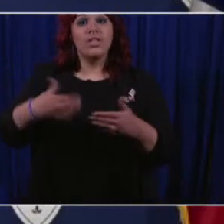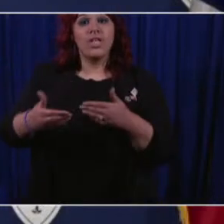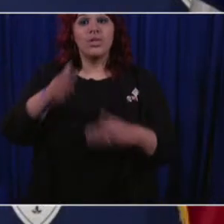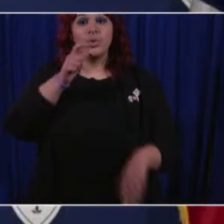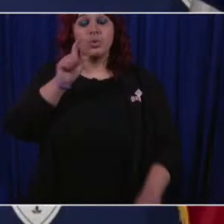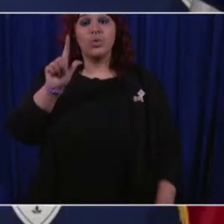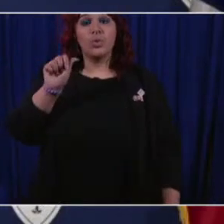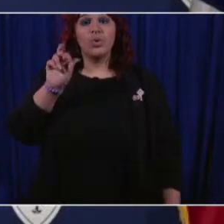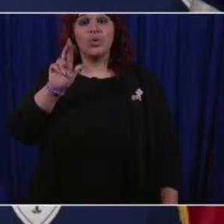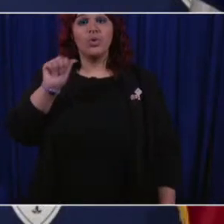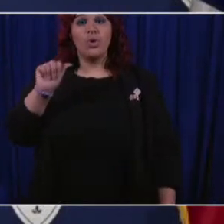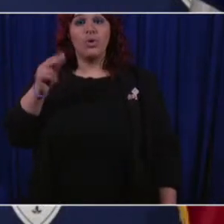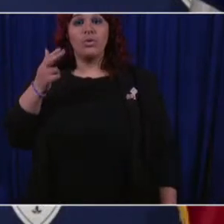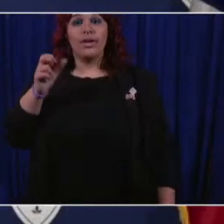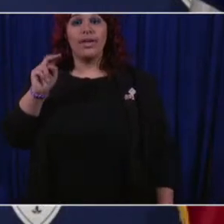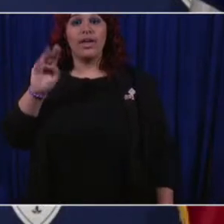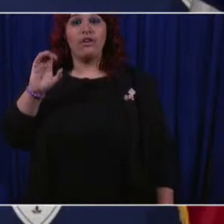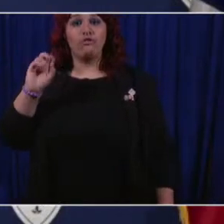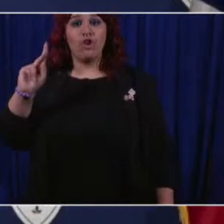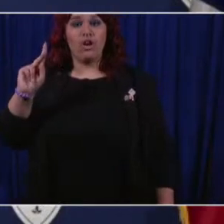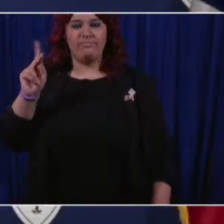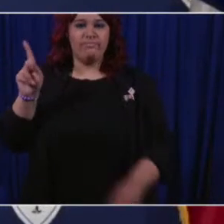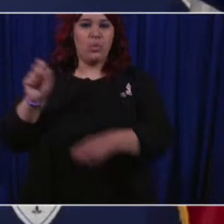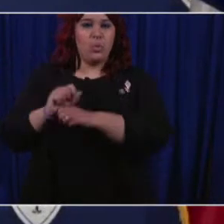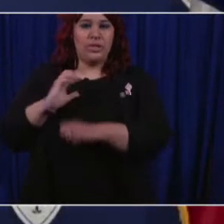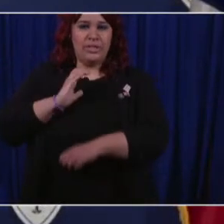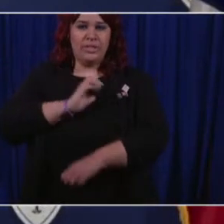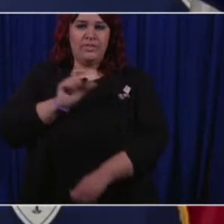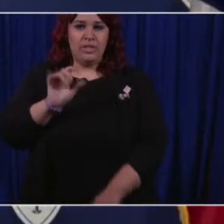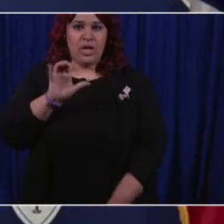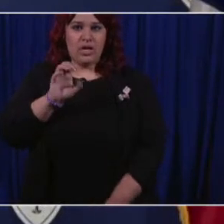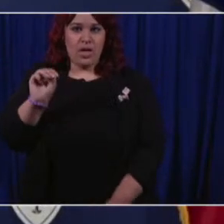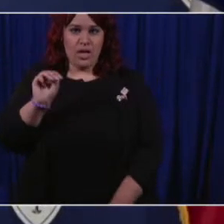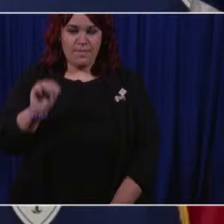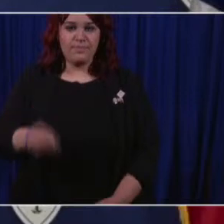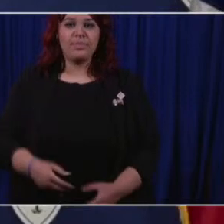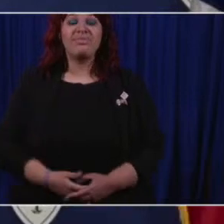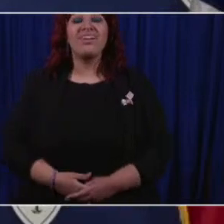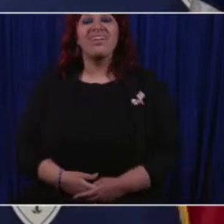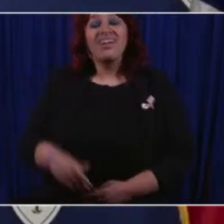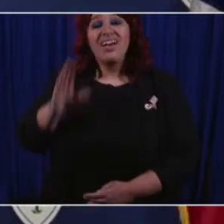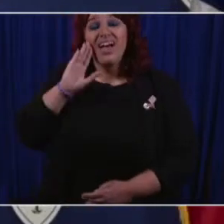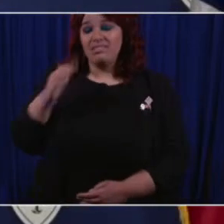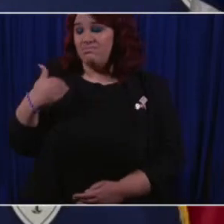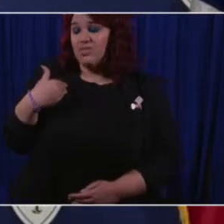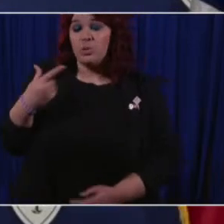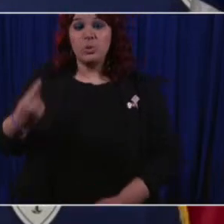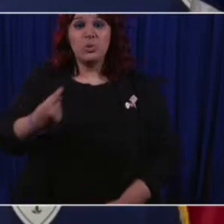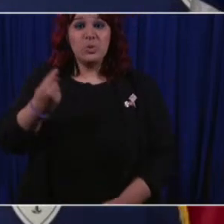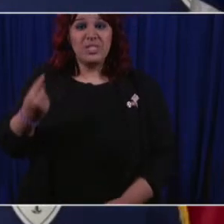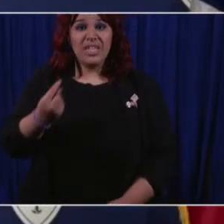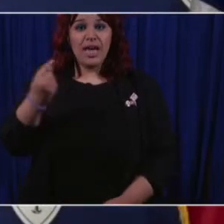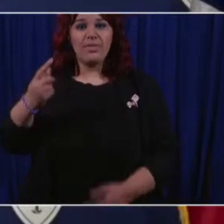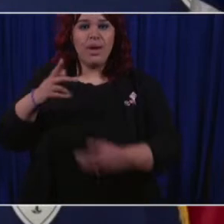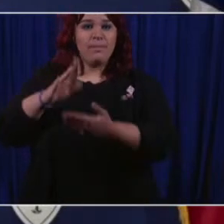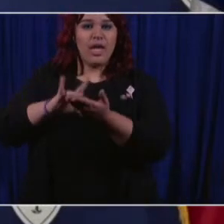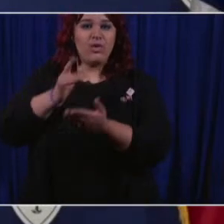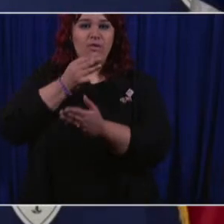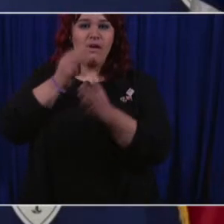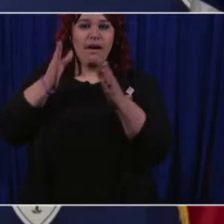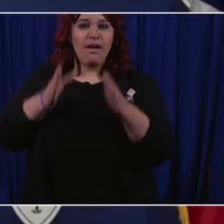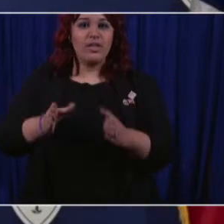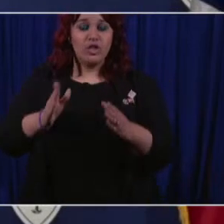medical experts said that the vaccine demand among people who are younger,